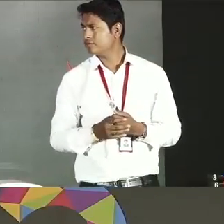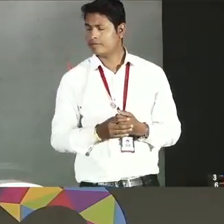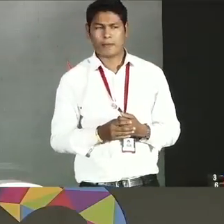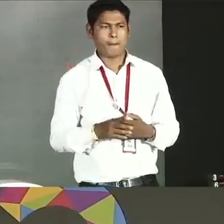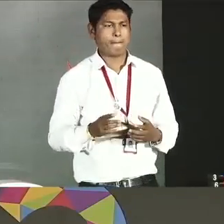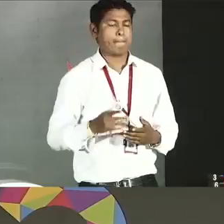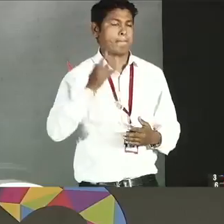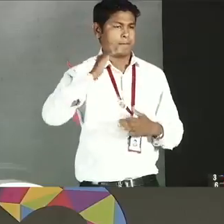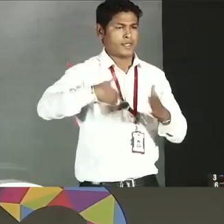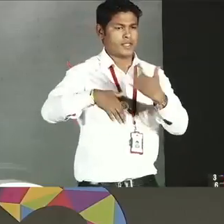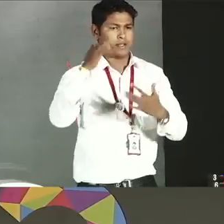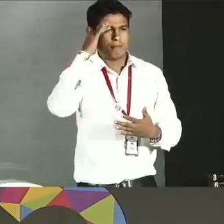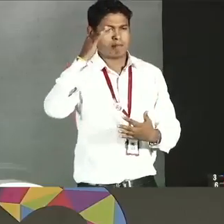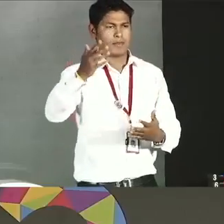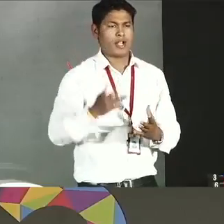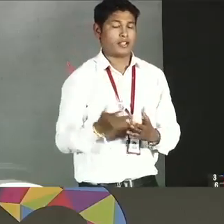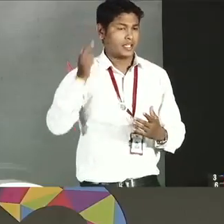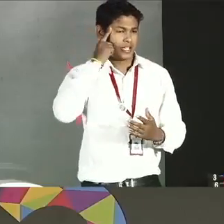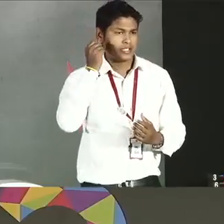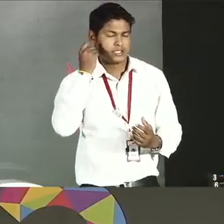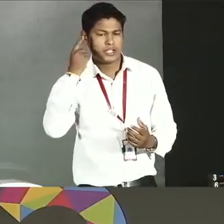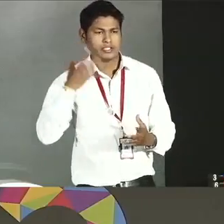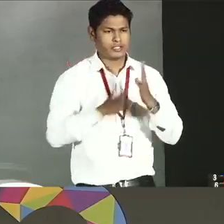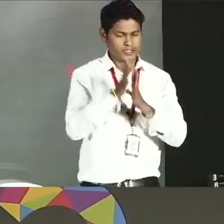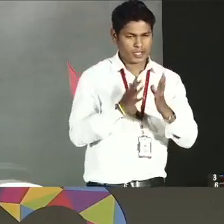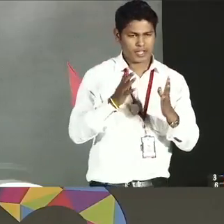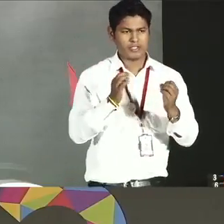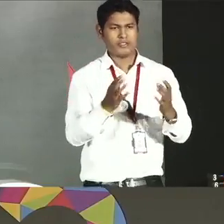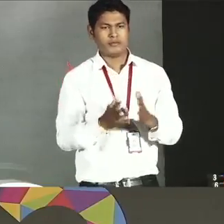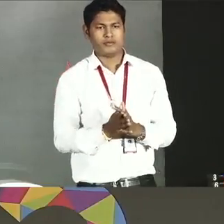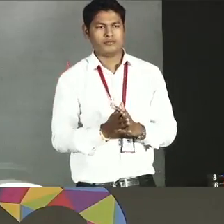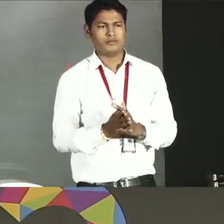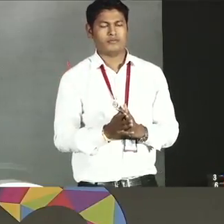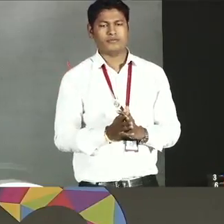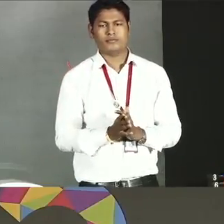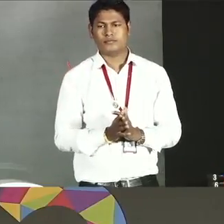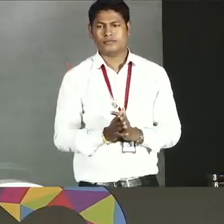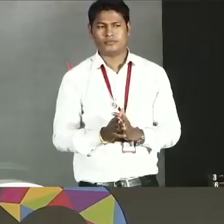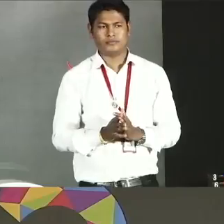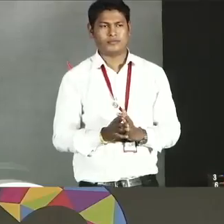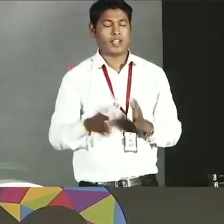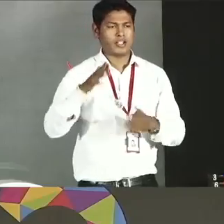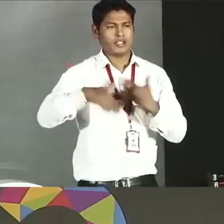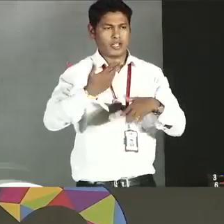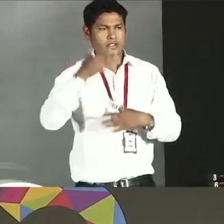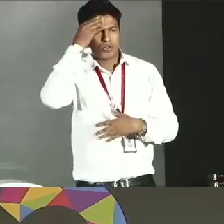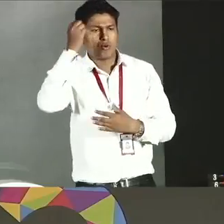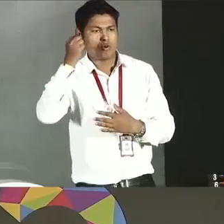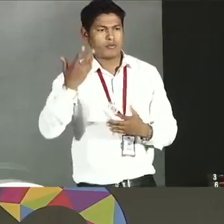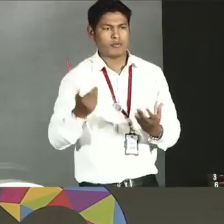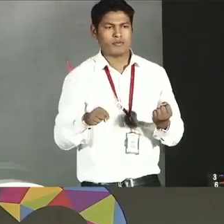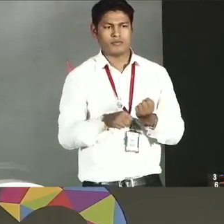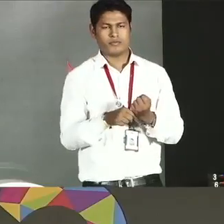better advocate for their children, understand the signs of developmental delays and autisms early, and then help navigate their whole